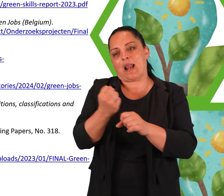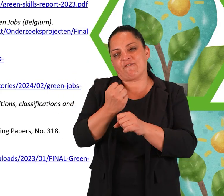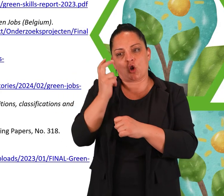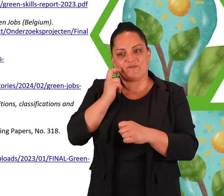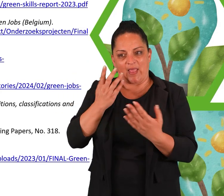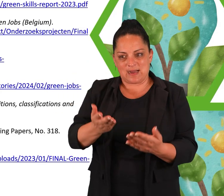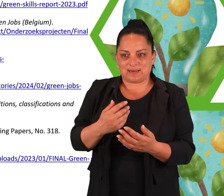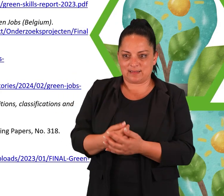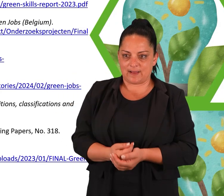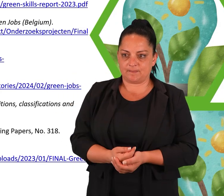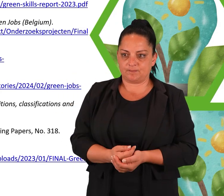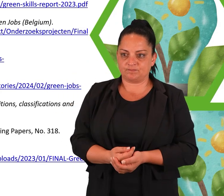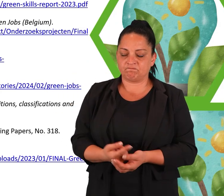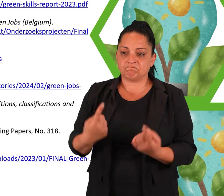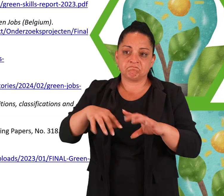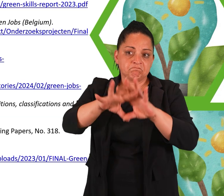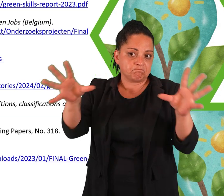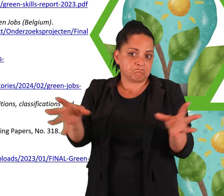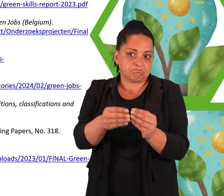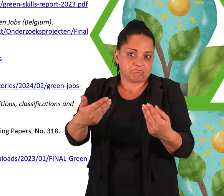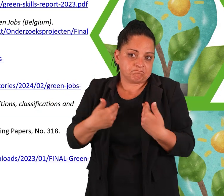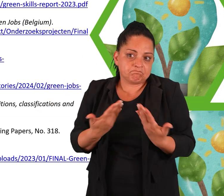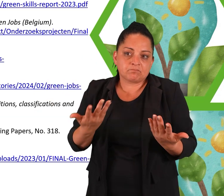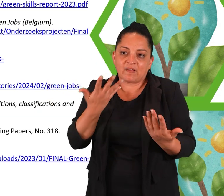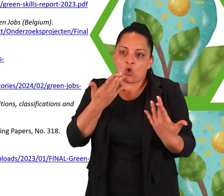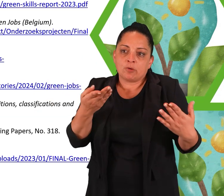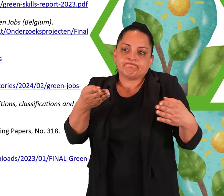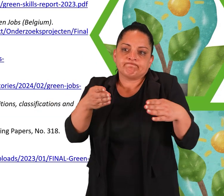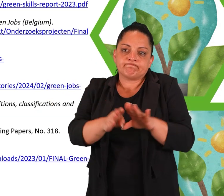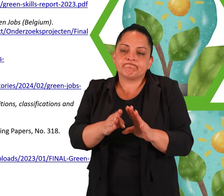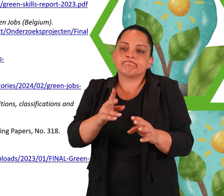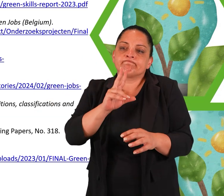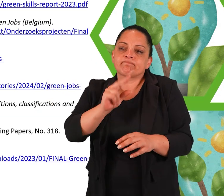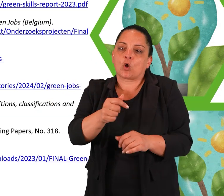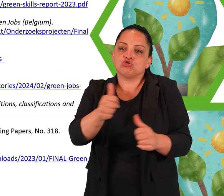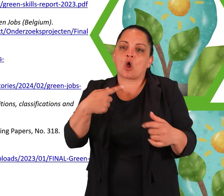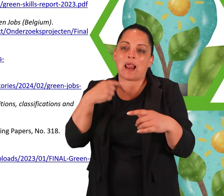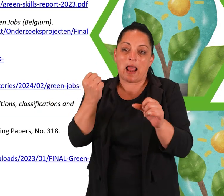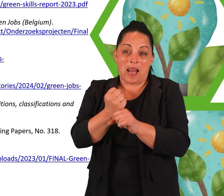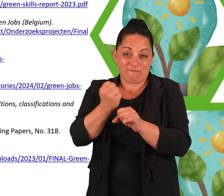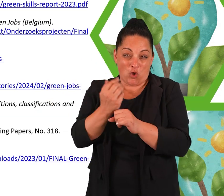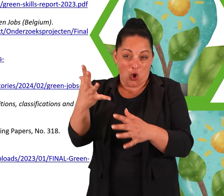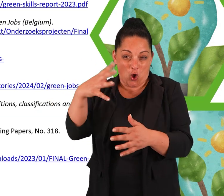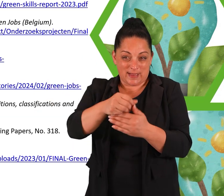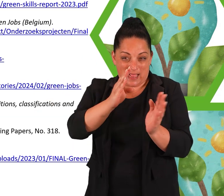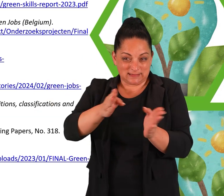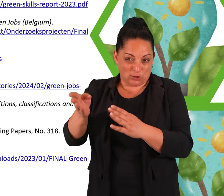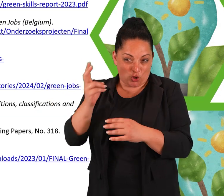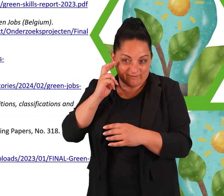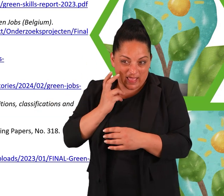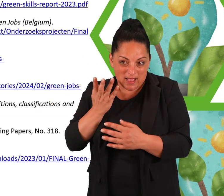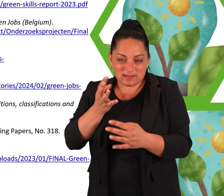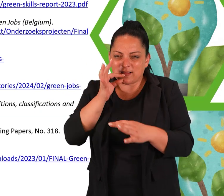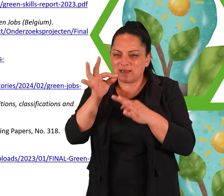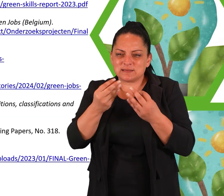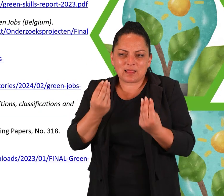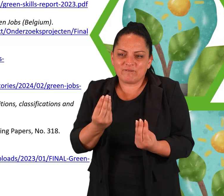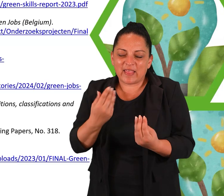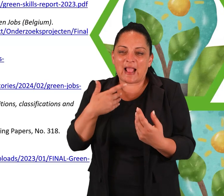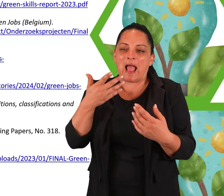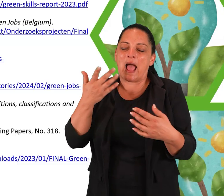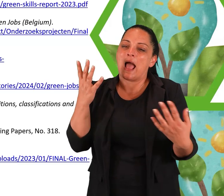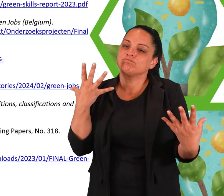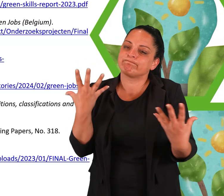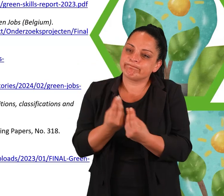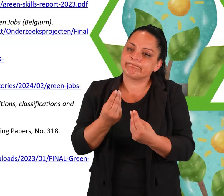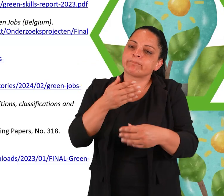This is everything by my side. I would like to conclude saying that working in green jobs means